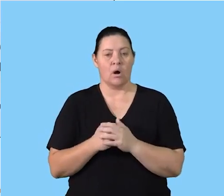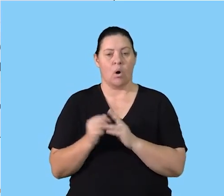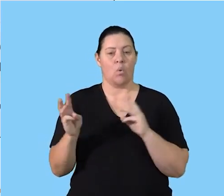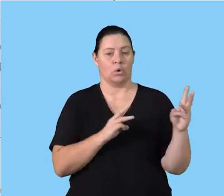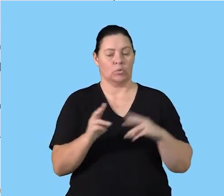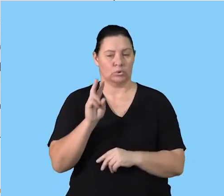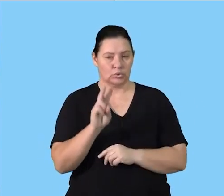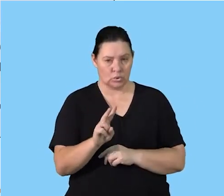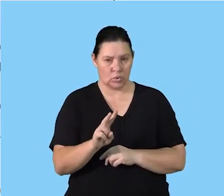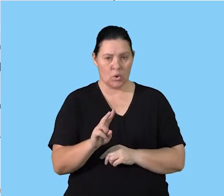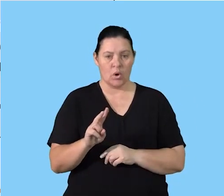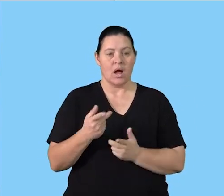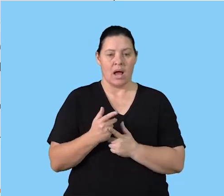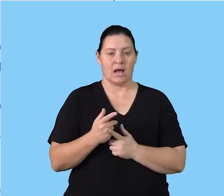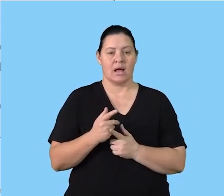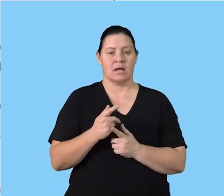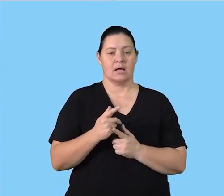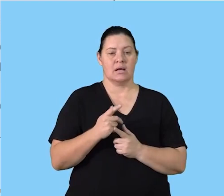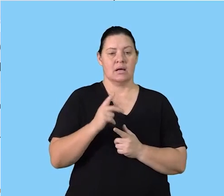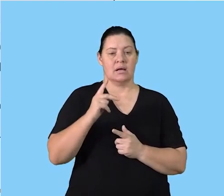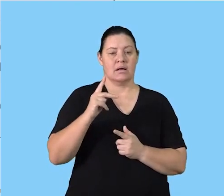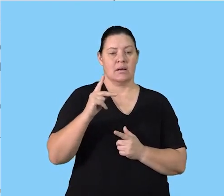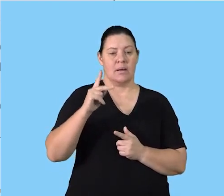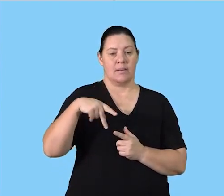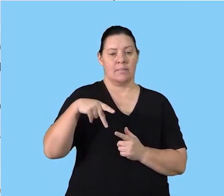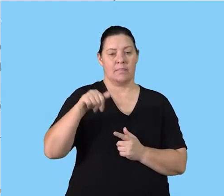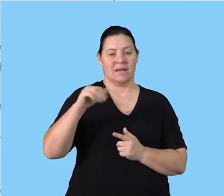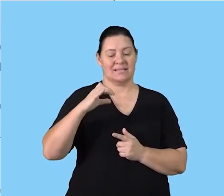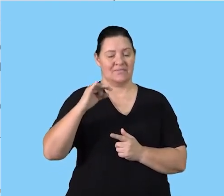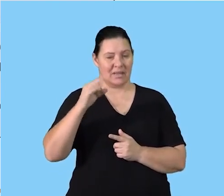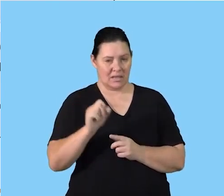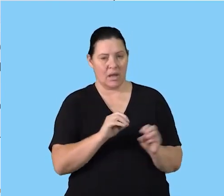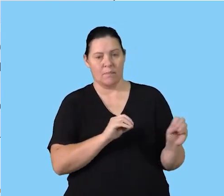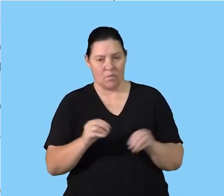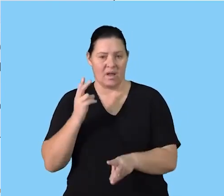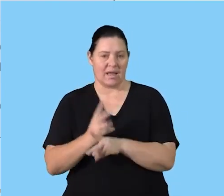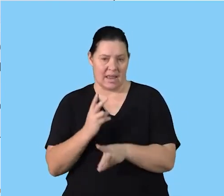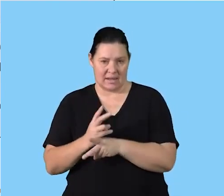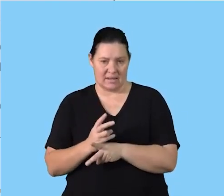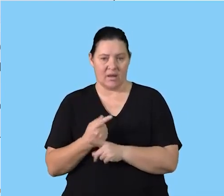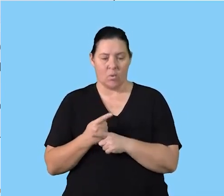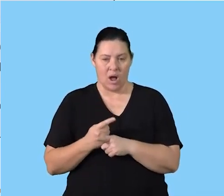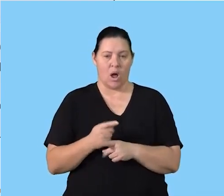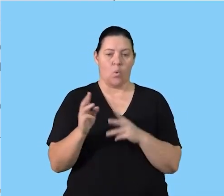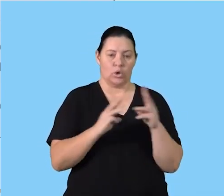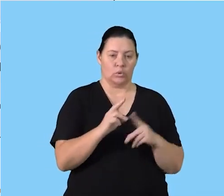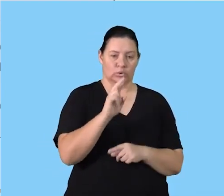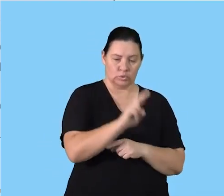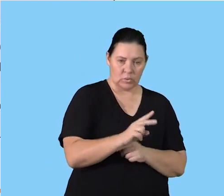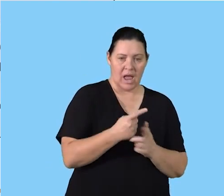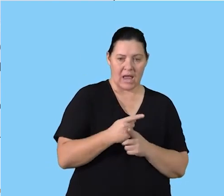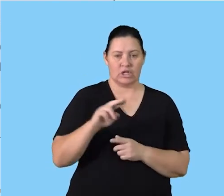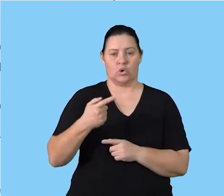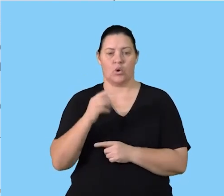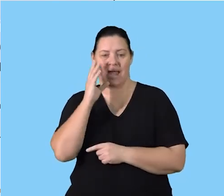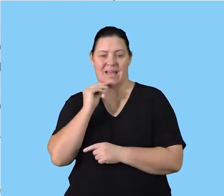in the Pacific has been moved to week 9 in term 1. It serves as a link between World War II and the nuclear age. In